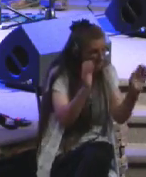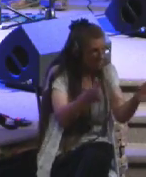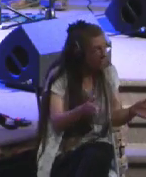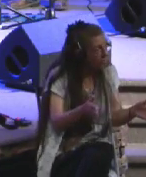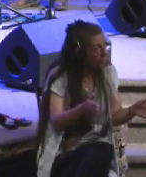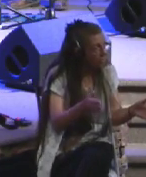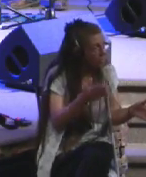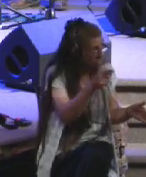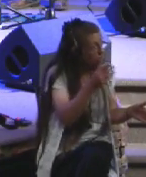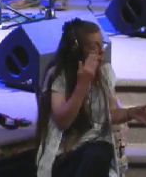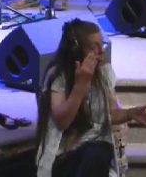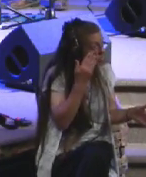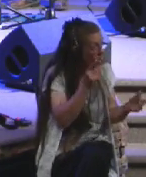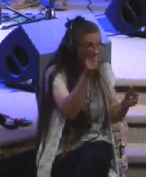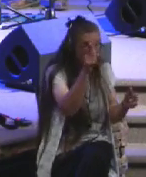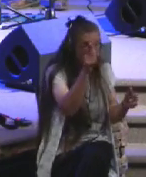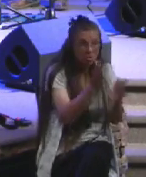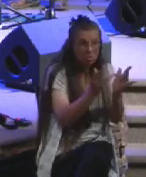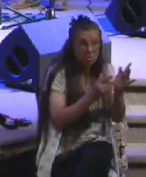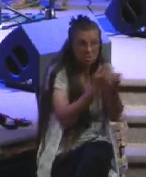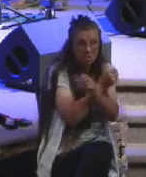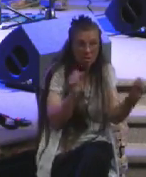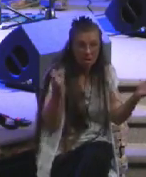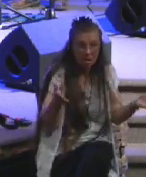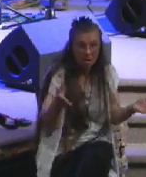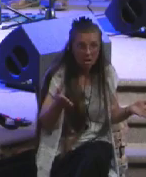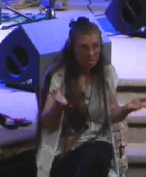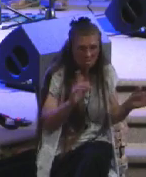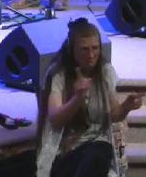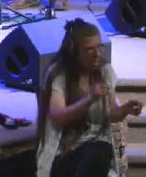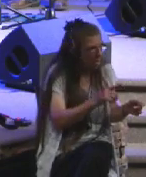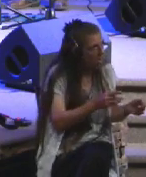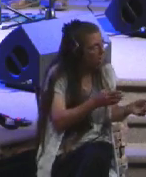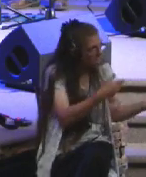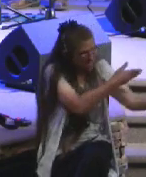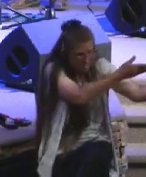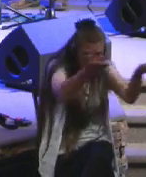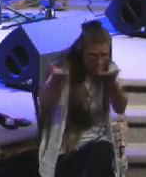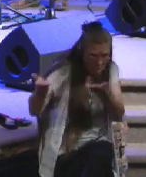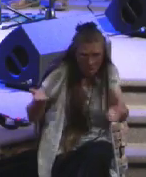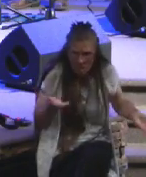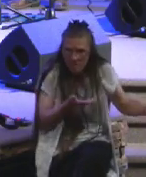Savior? Doesn't matter if you're a dad or a mom. This is for everybody.